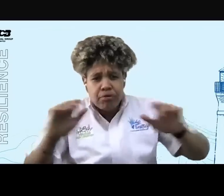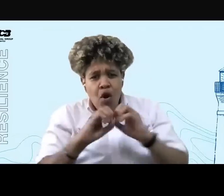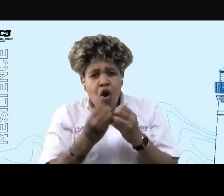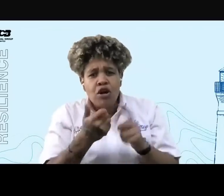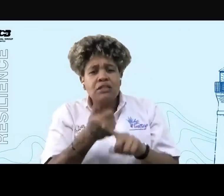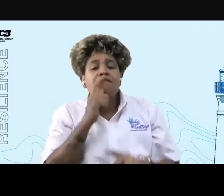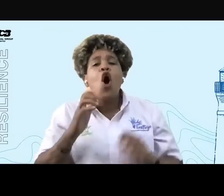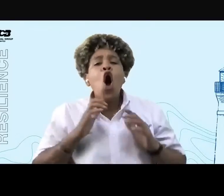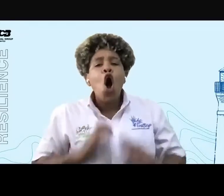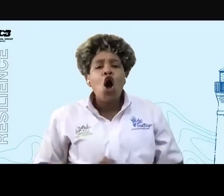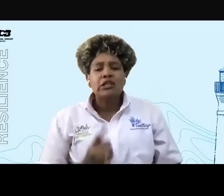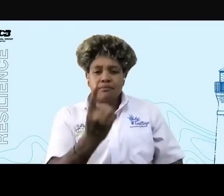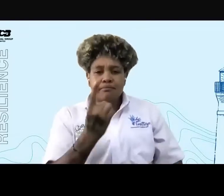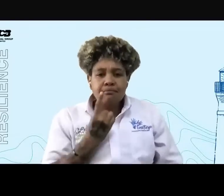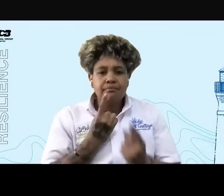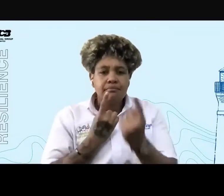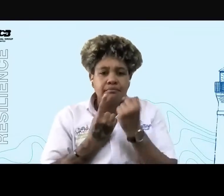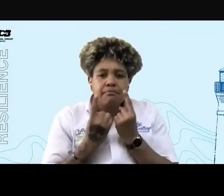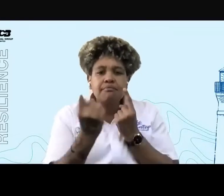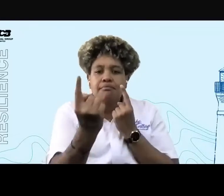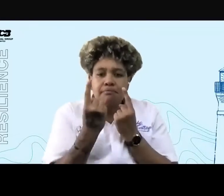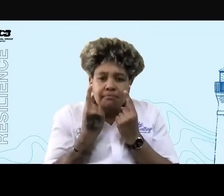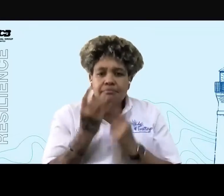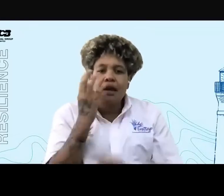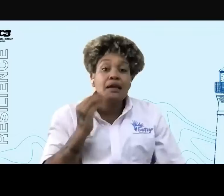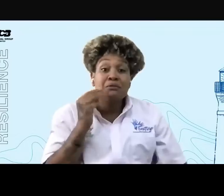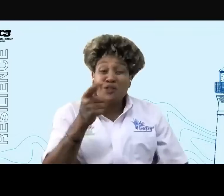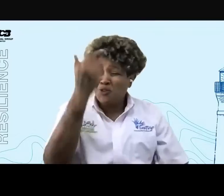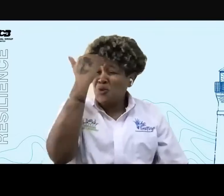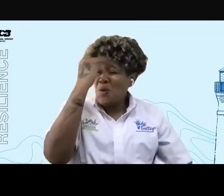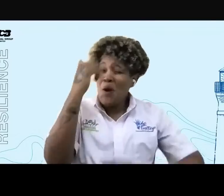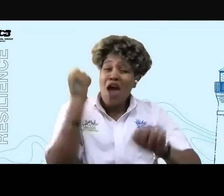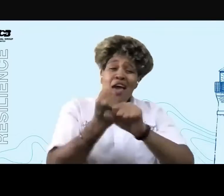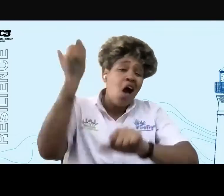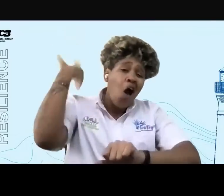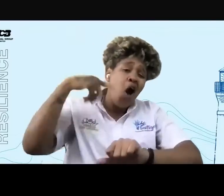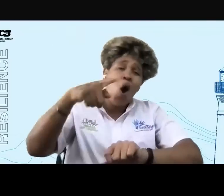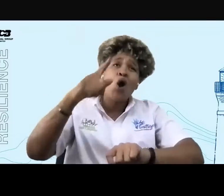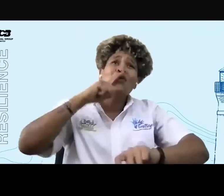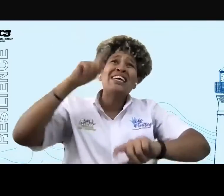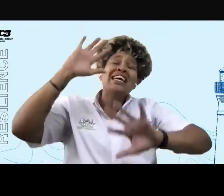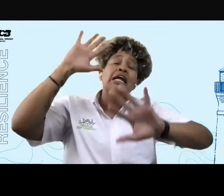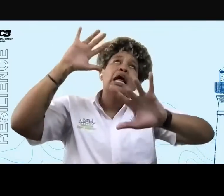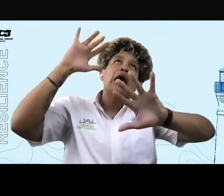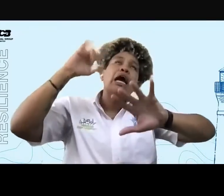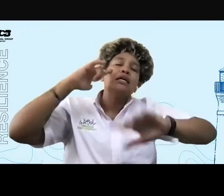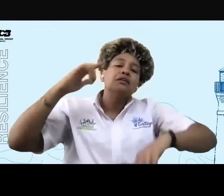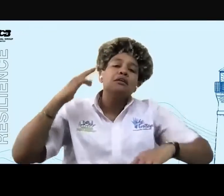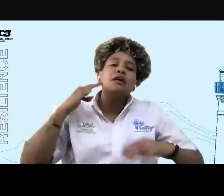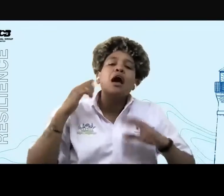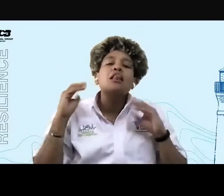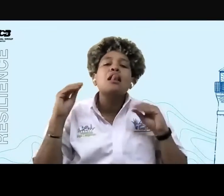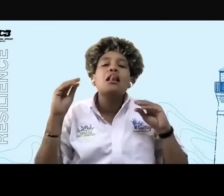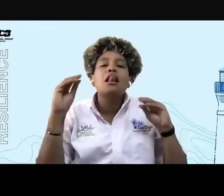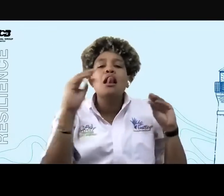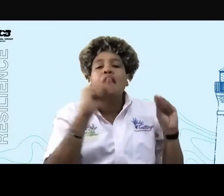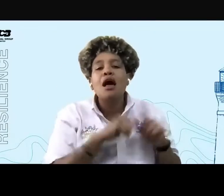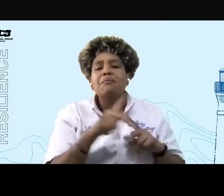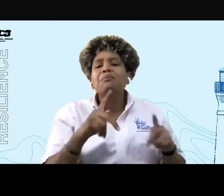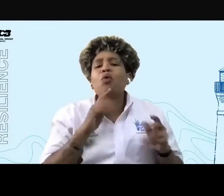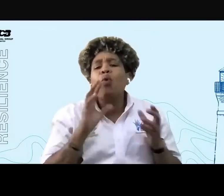customer experience, as you know, a year ago, it was very, very noisy in the